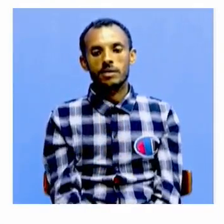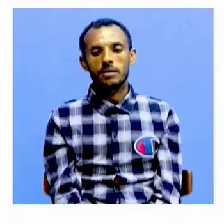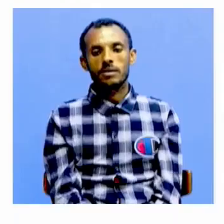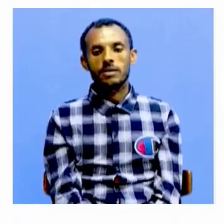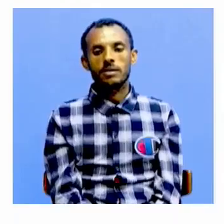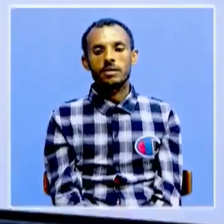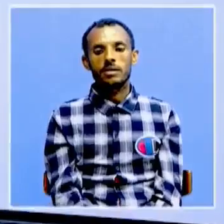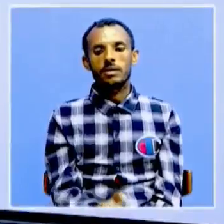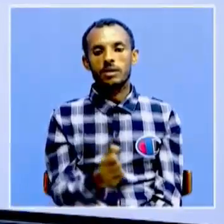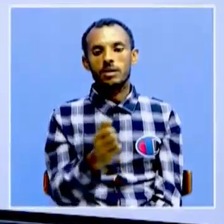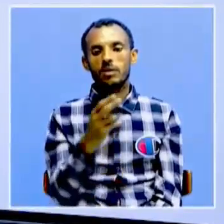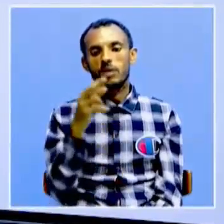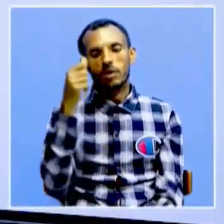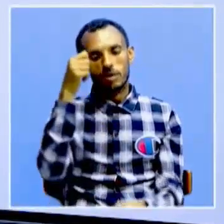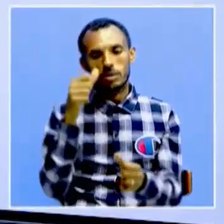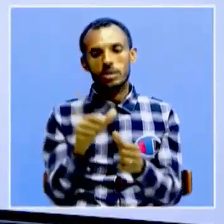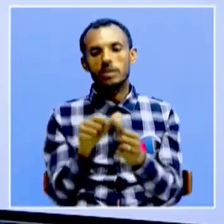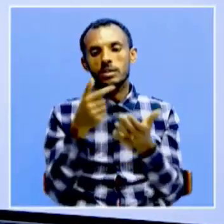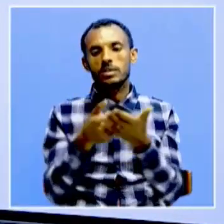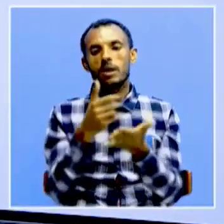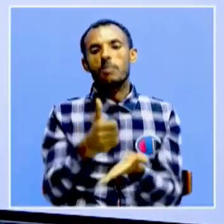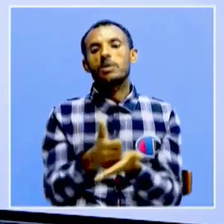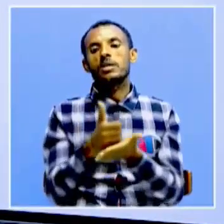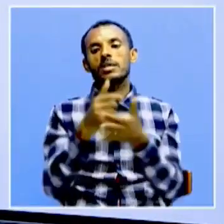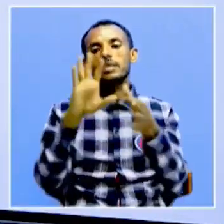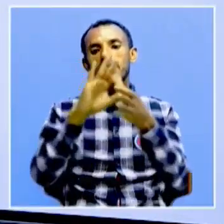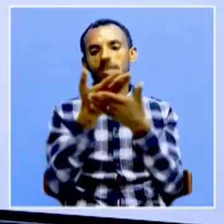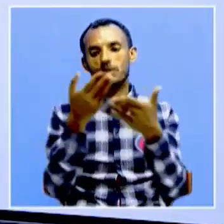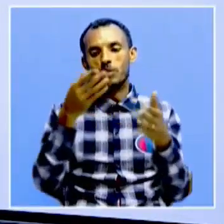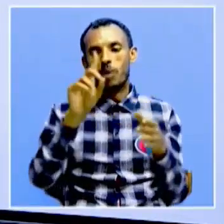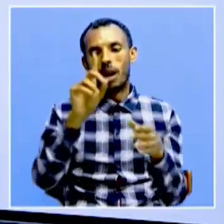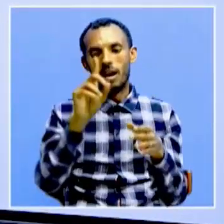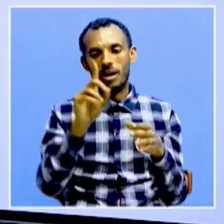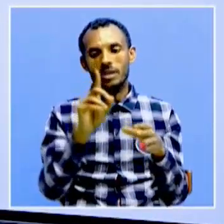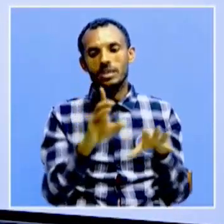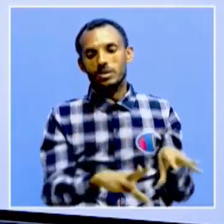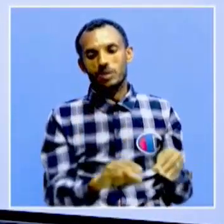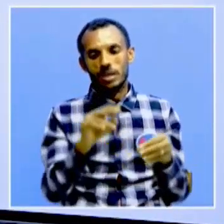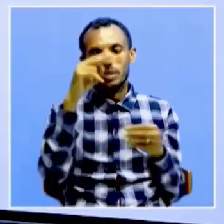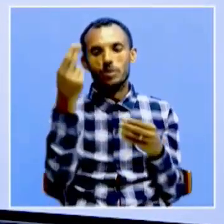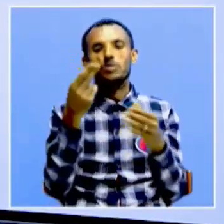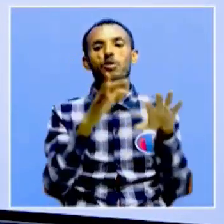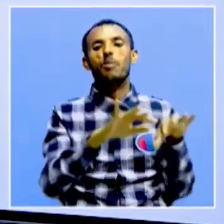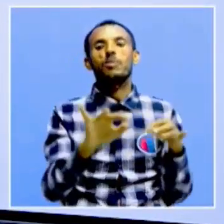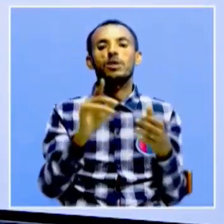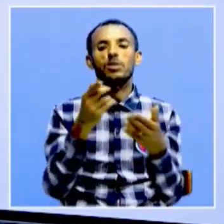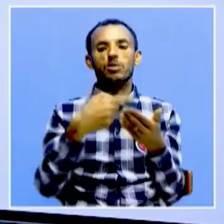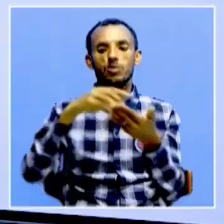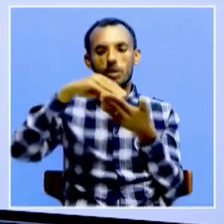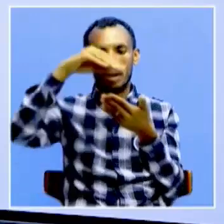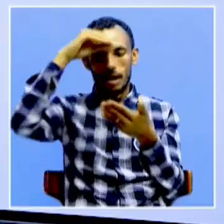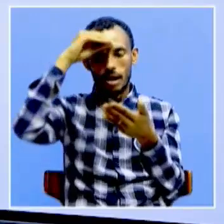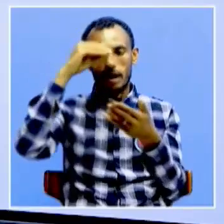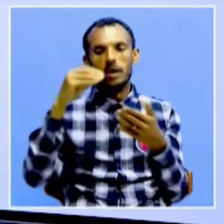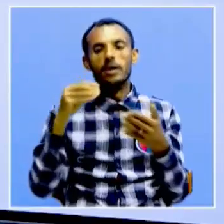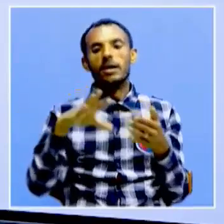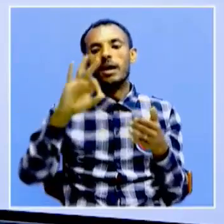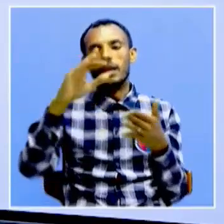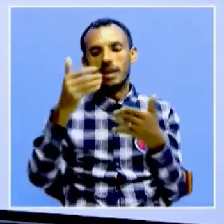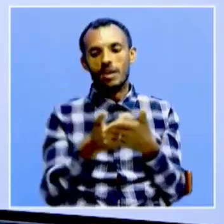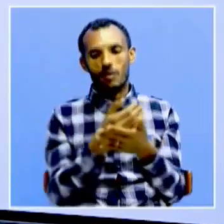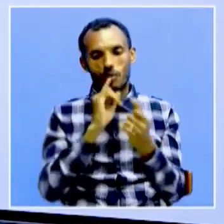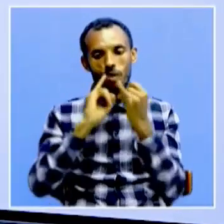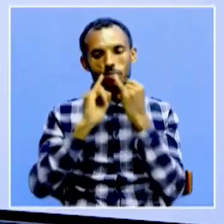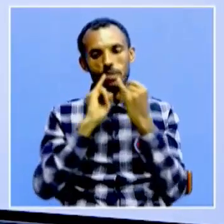it is supporting sentence 1, okay? Students use computers to learn and get new information